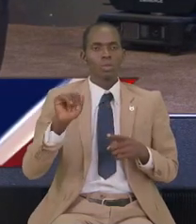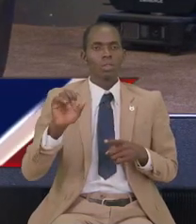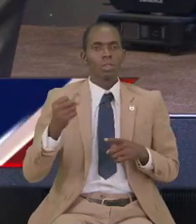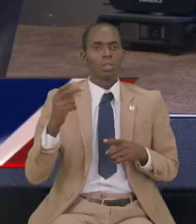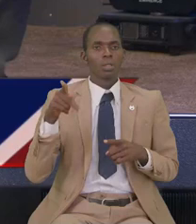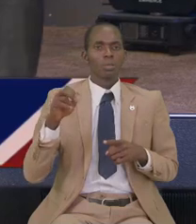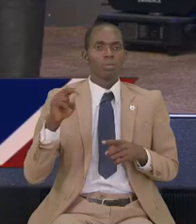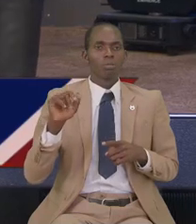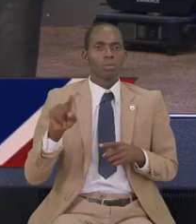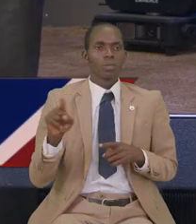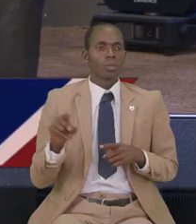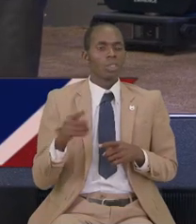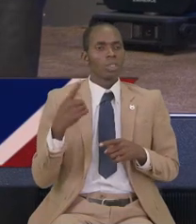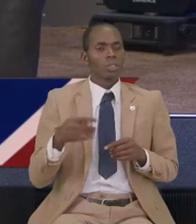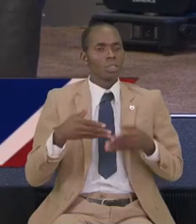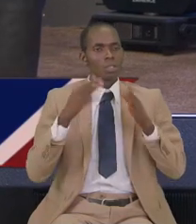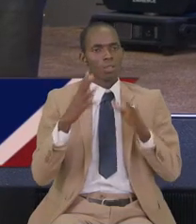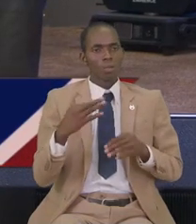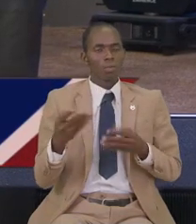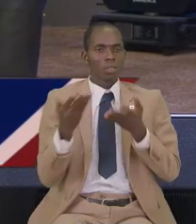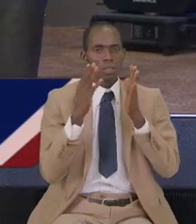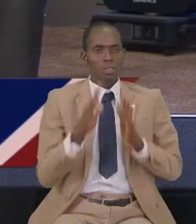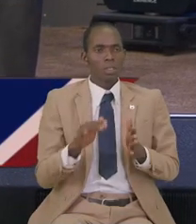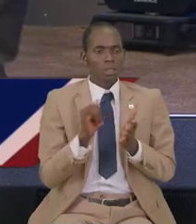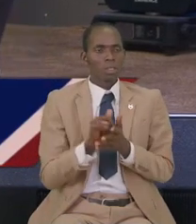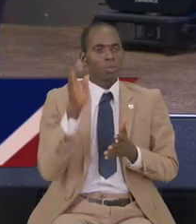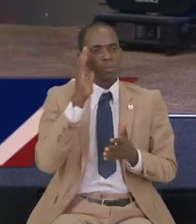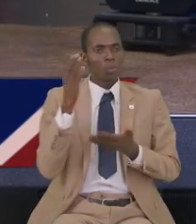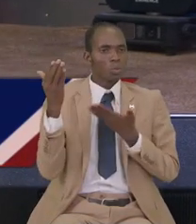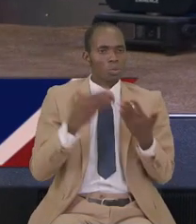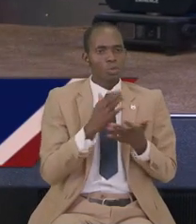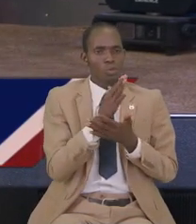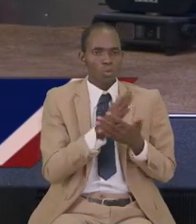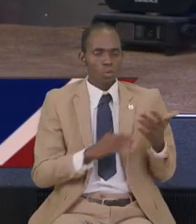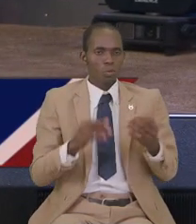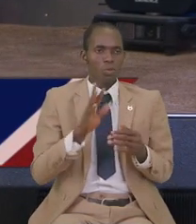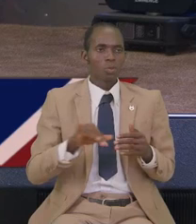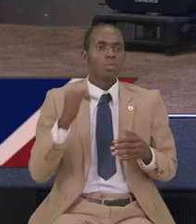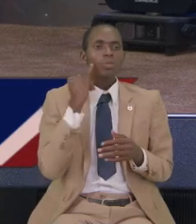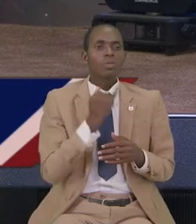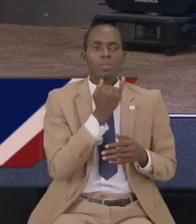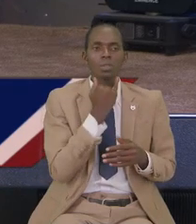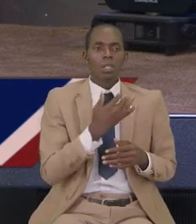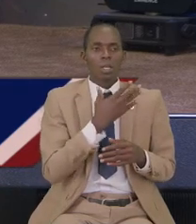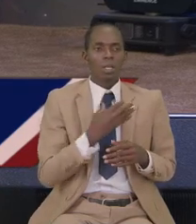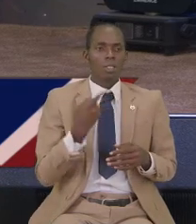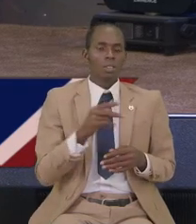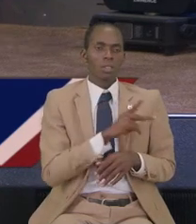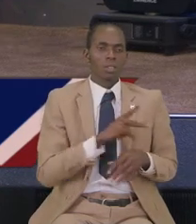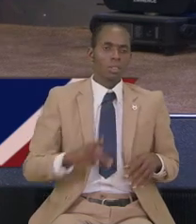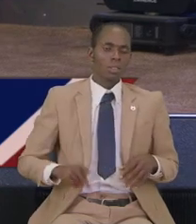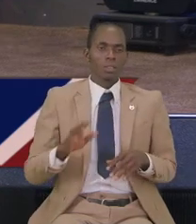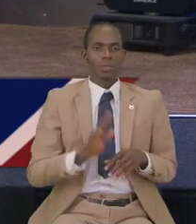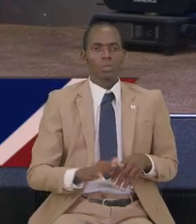should bring certain of the children of Israel and of the king's seed and of the princes. Look at